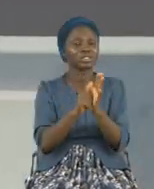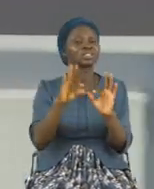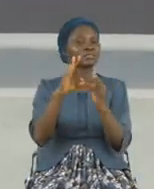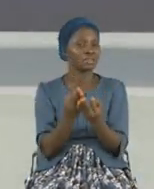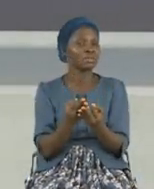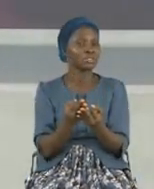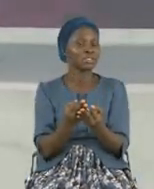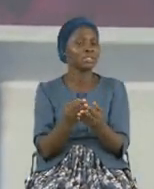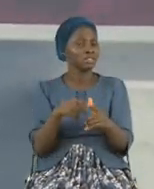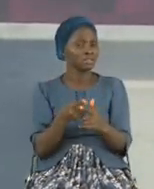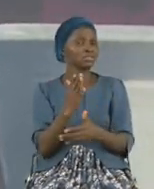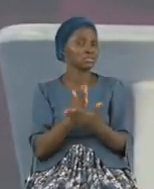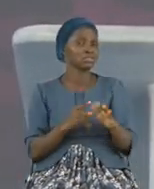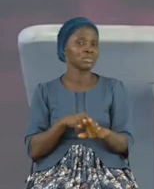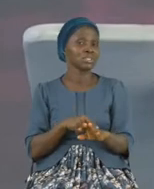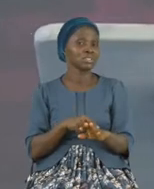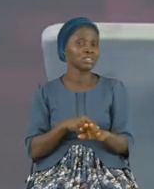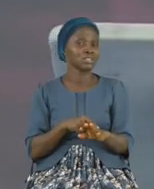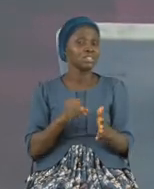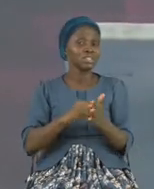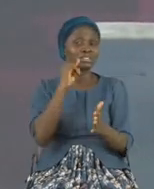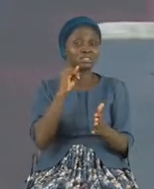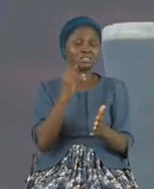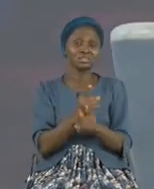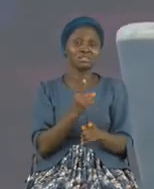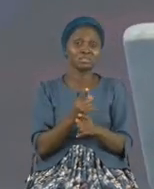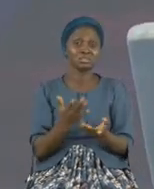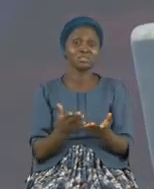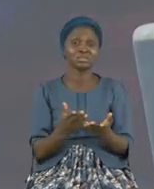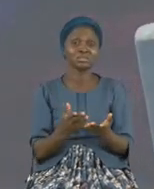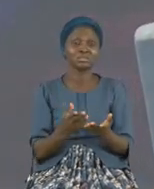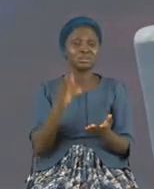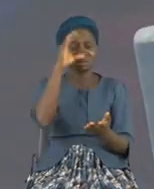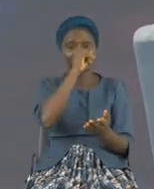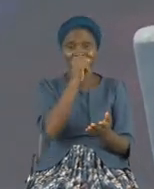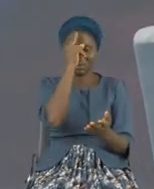is, just misunderstanding each other on minor,